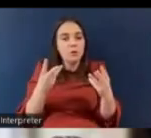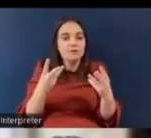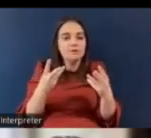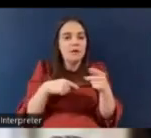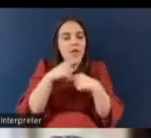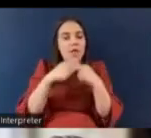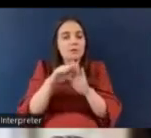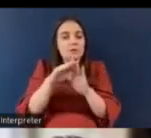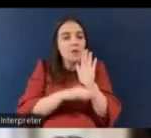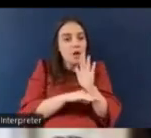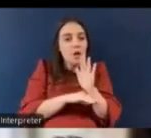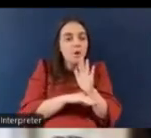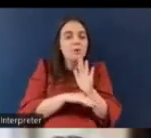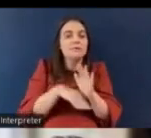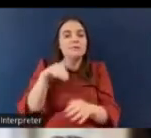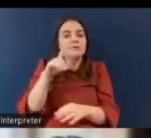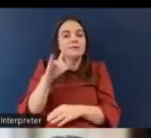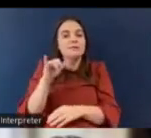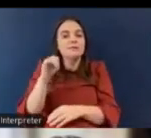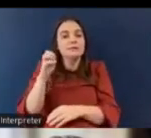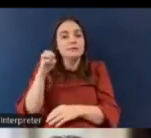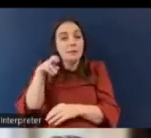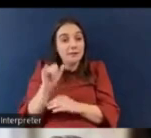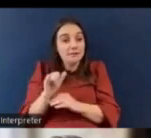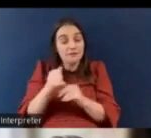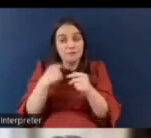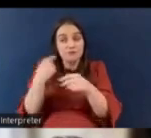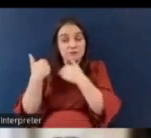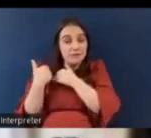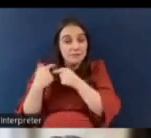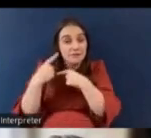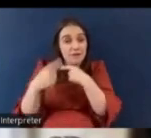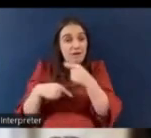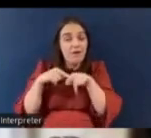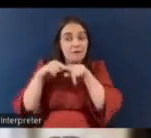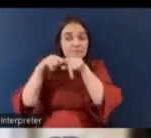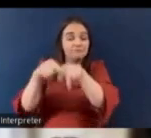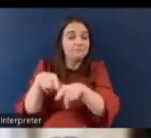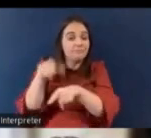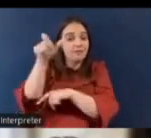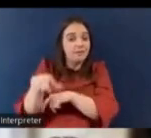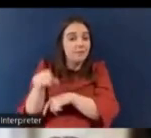common denominator, which is the individual. So that's pretty much what we were discussing.